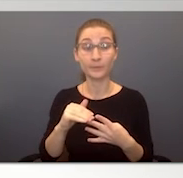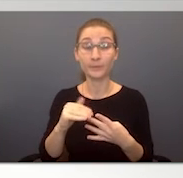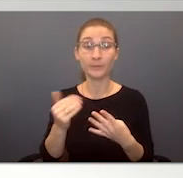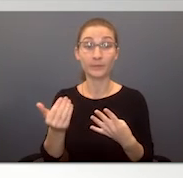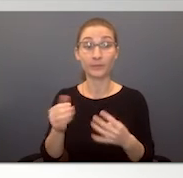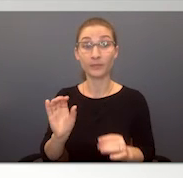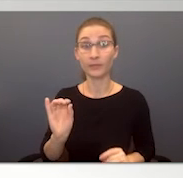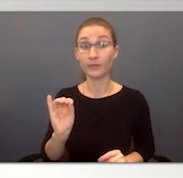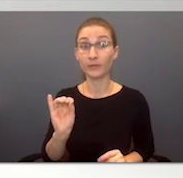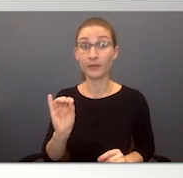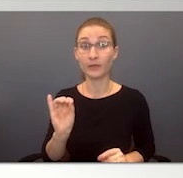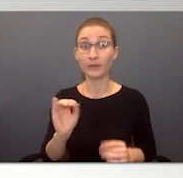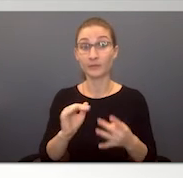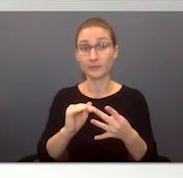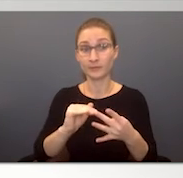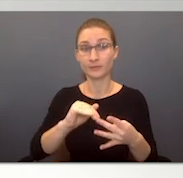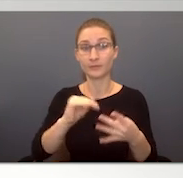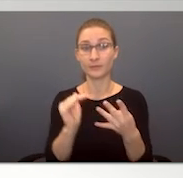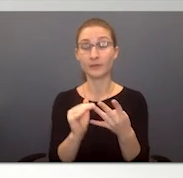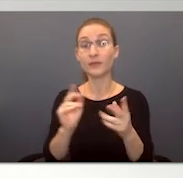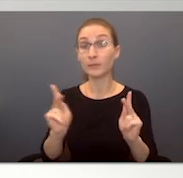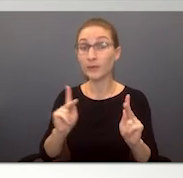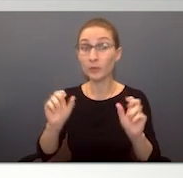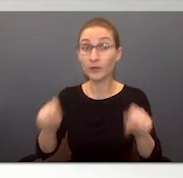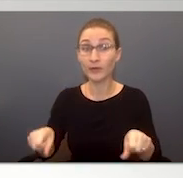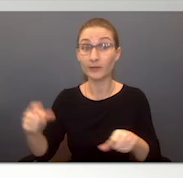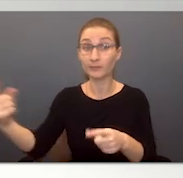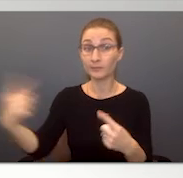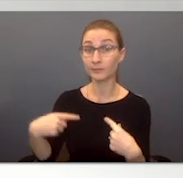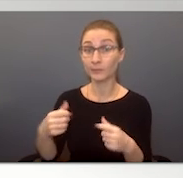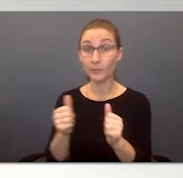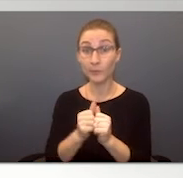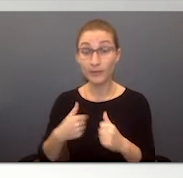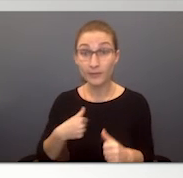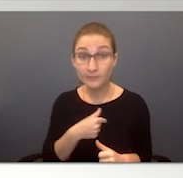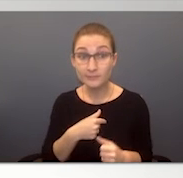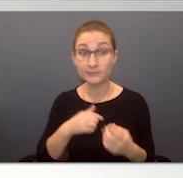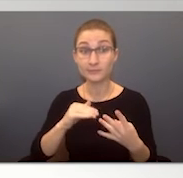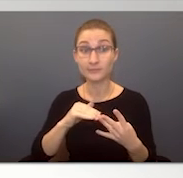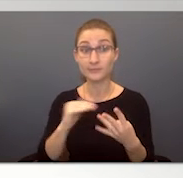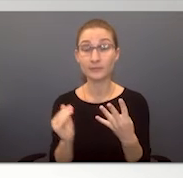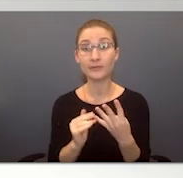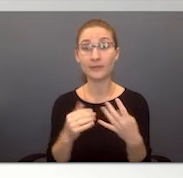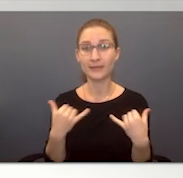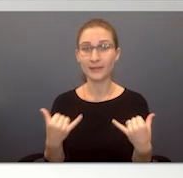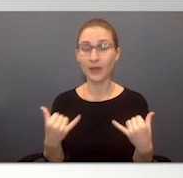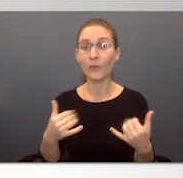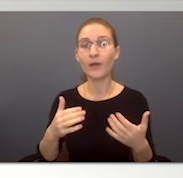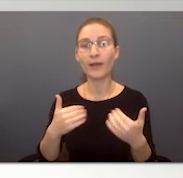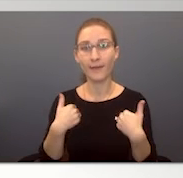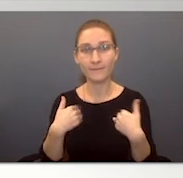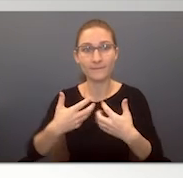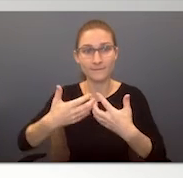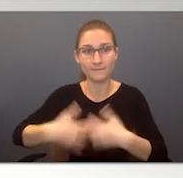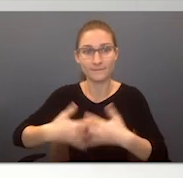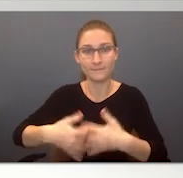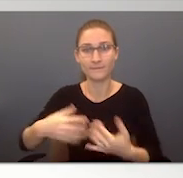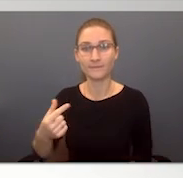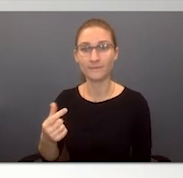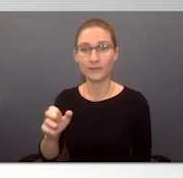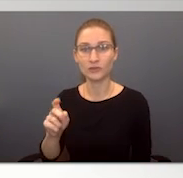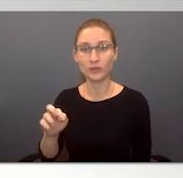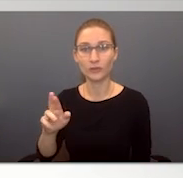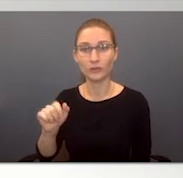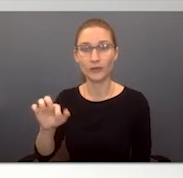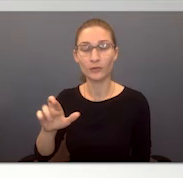after the hurricane, then you find out about things like whole house generators, which I didn't know about, and now I see the commercial for it all